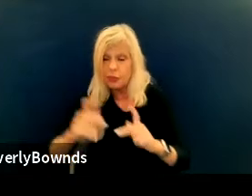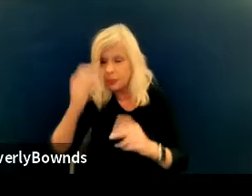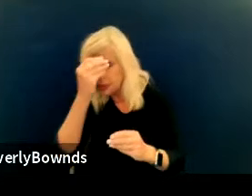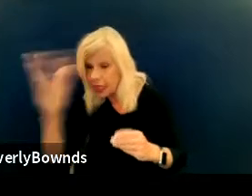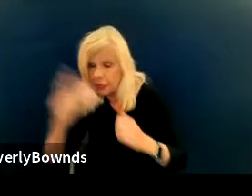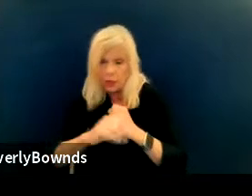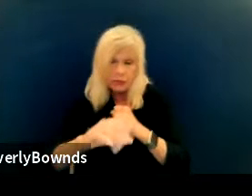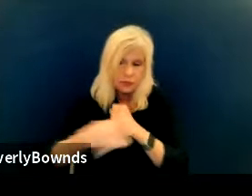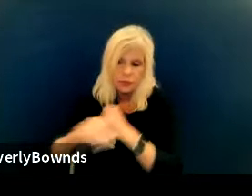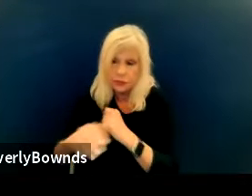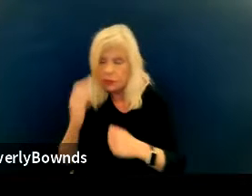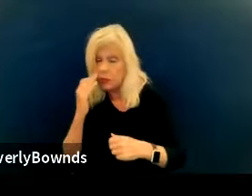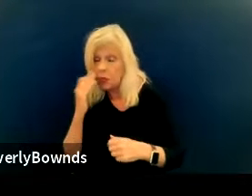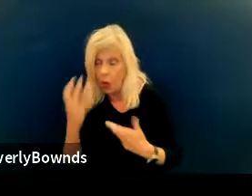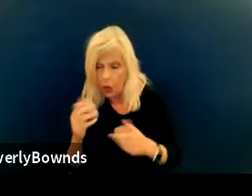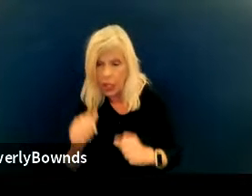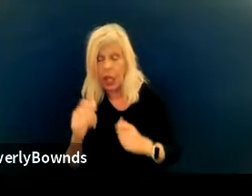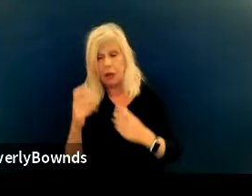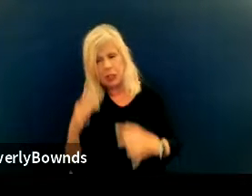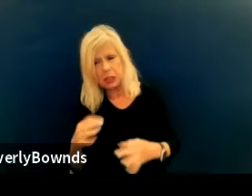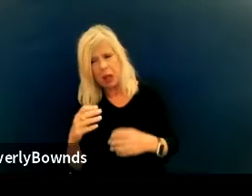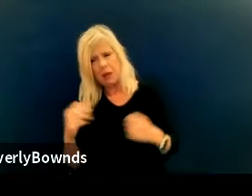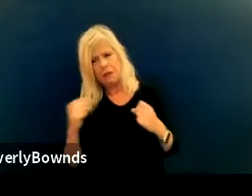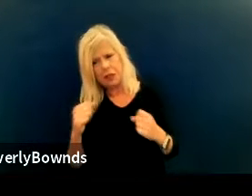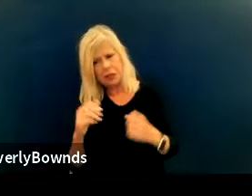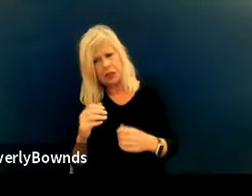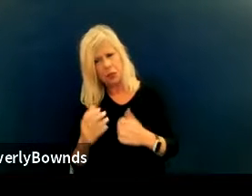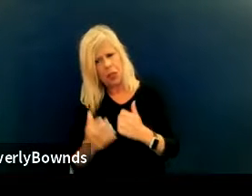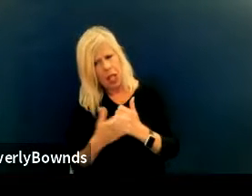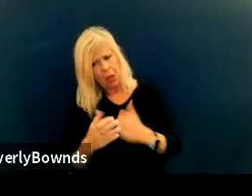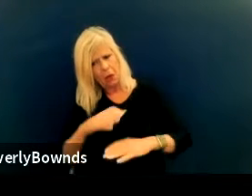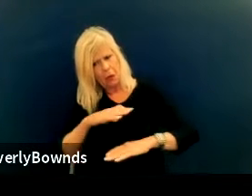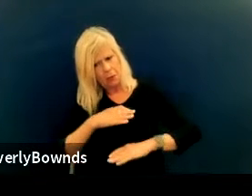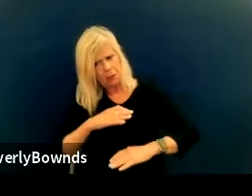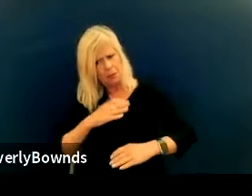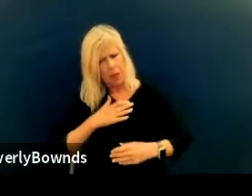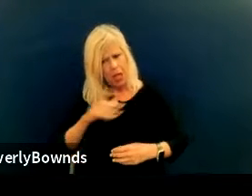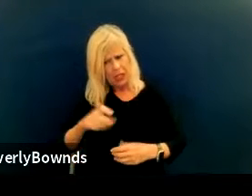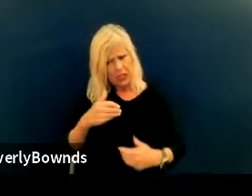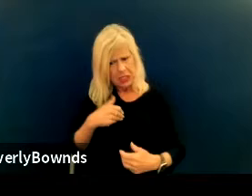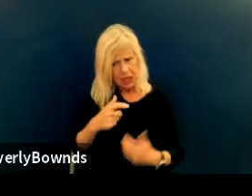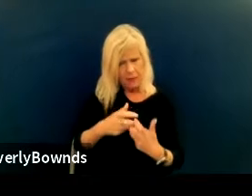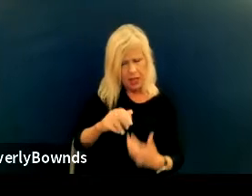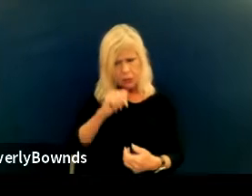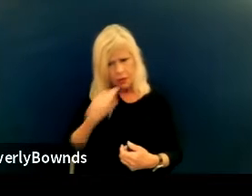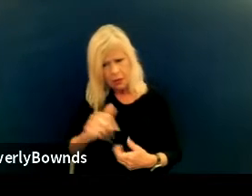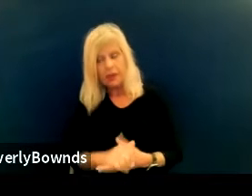people know so they can evaluate whether your fitness center is going to meet their needs? Next slide.